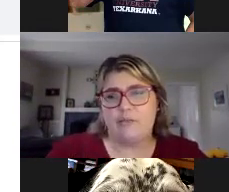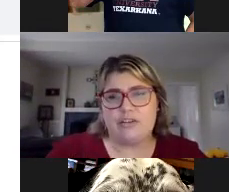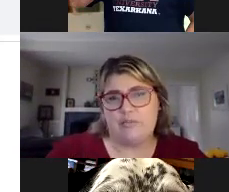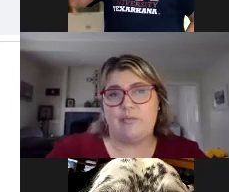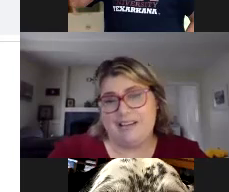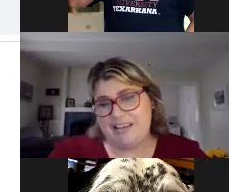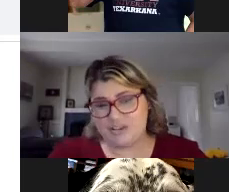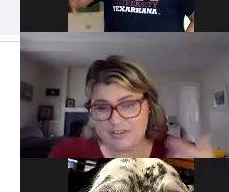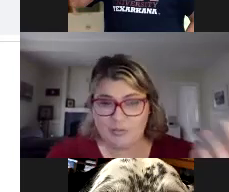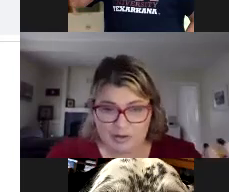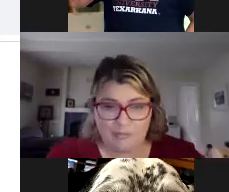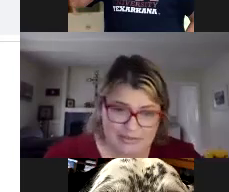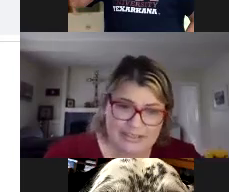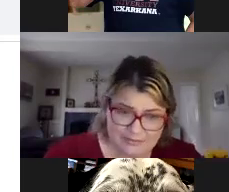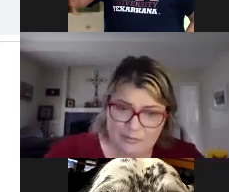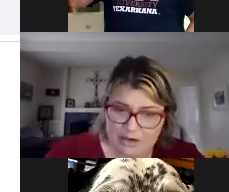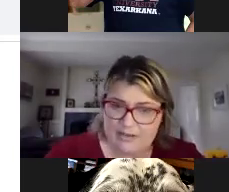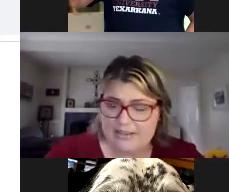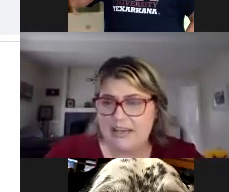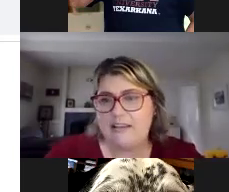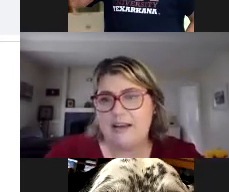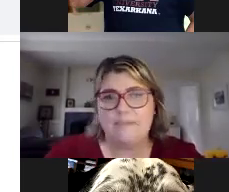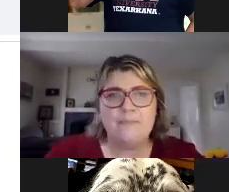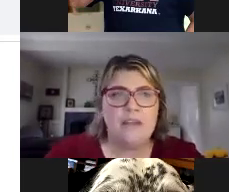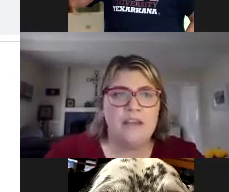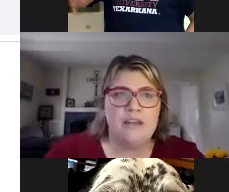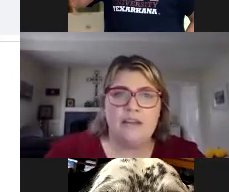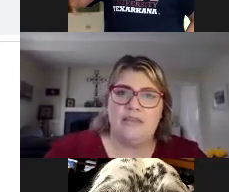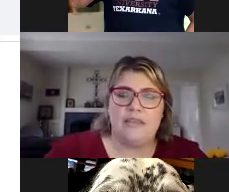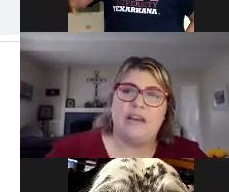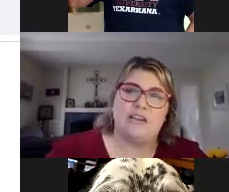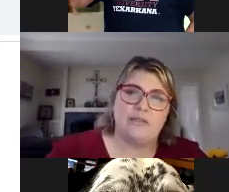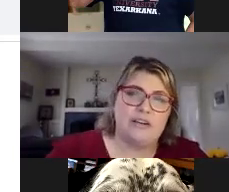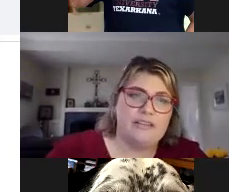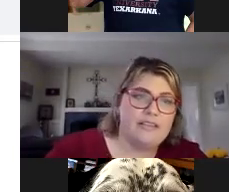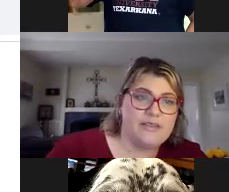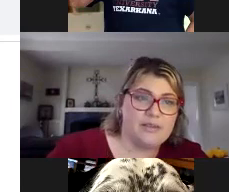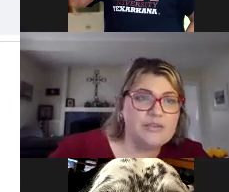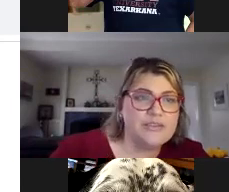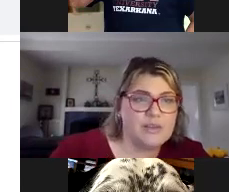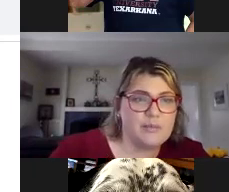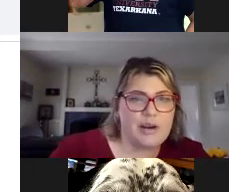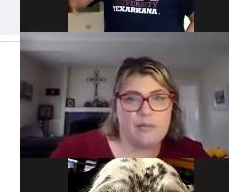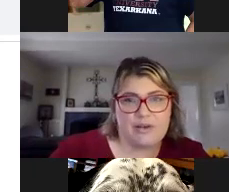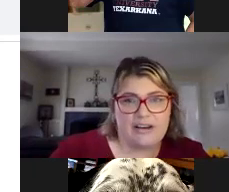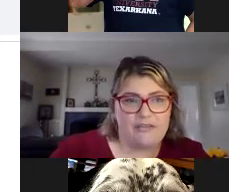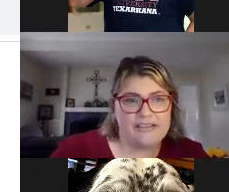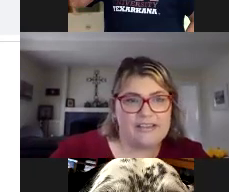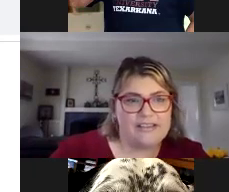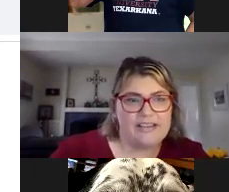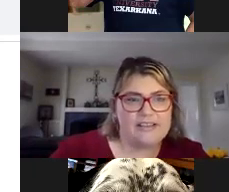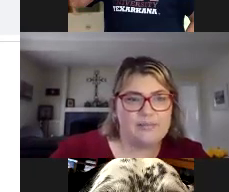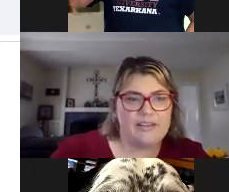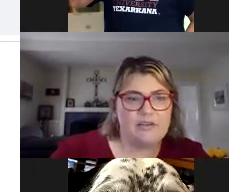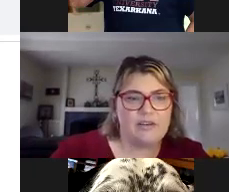the government should be run and that it should still be a representative democracy. They may not agree on the solutions to the problems or how to fix